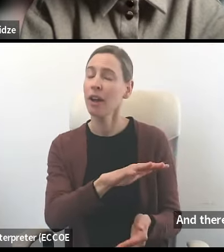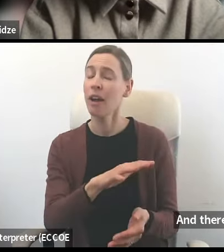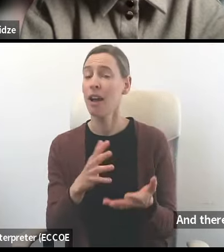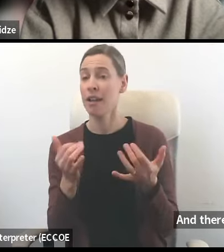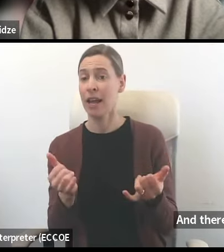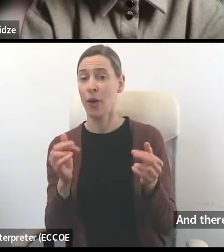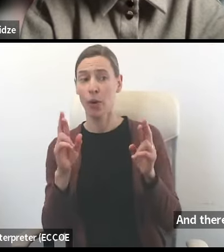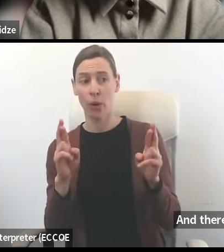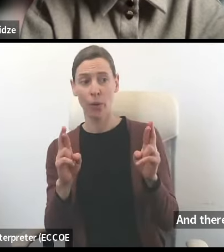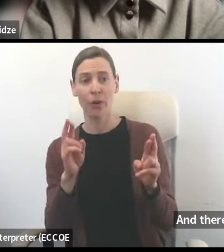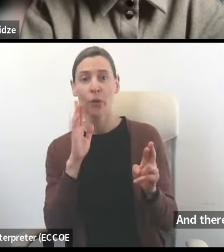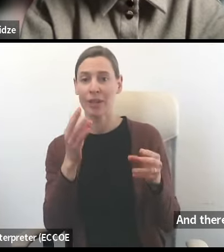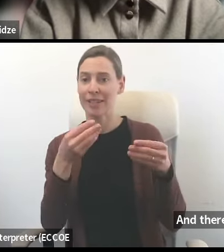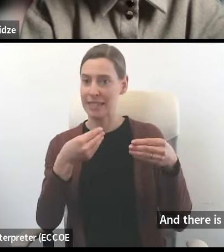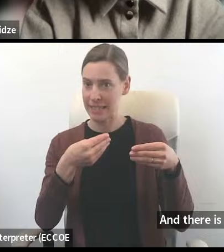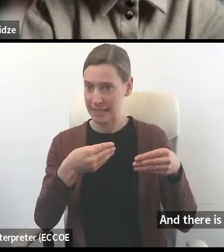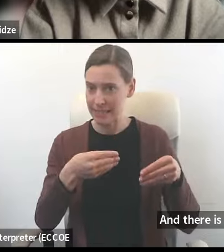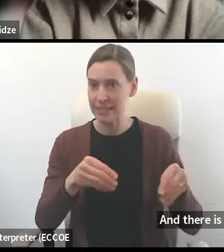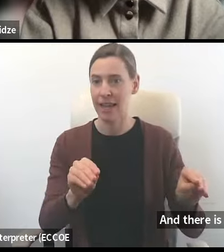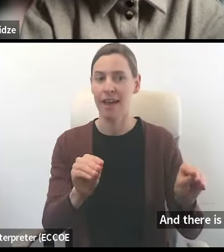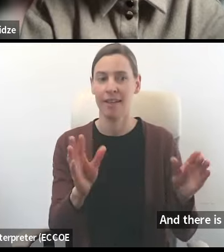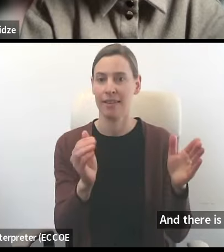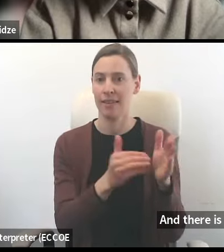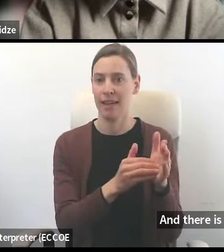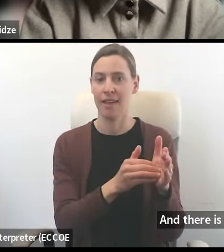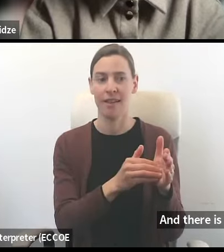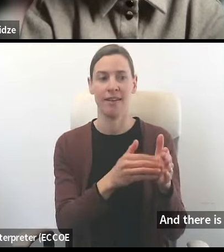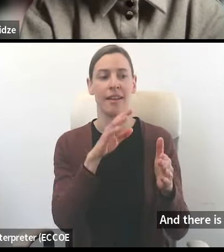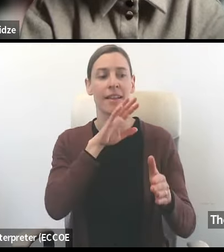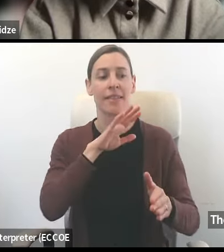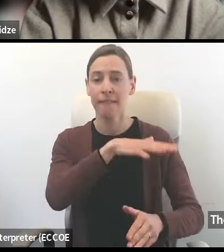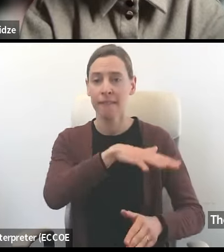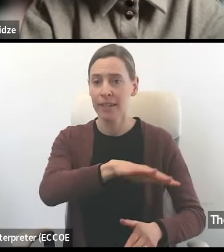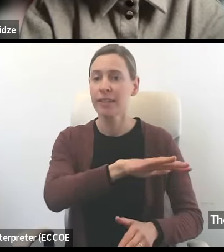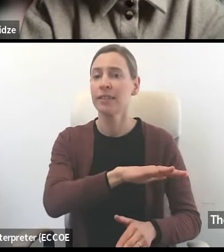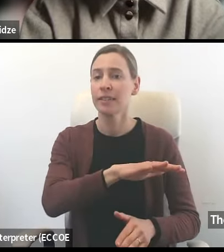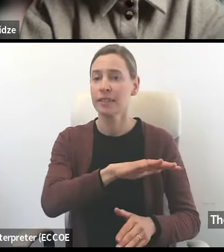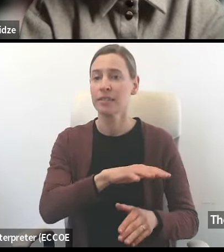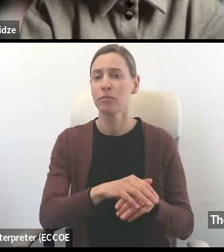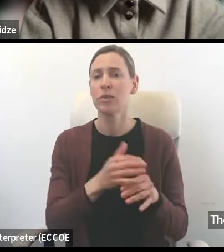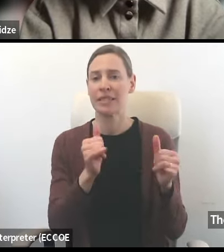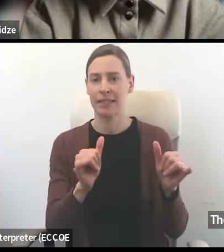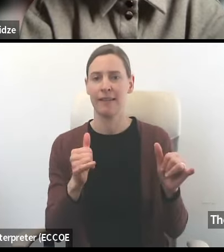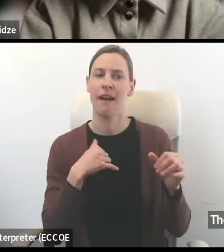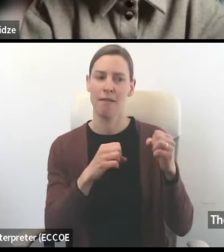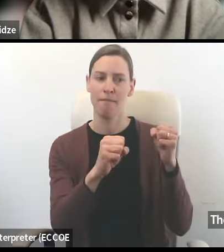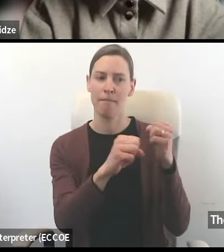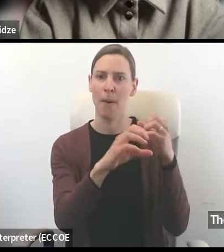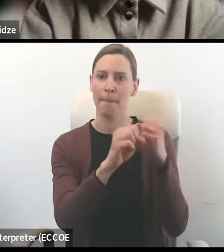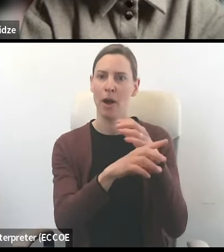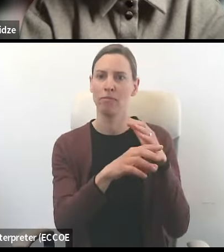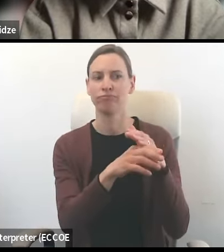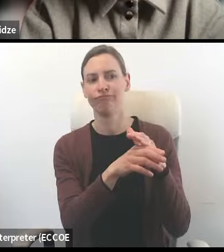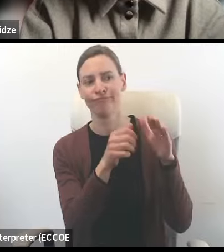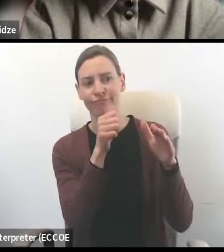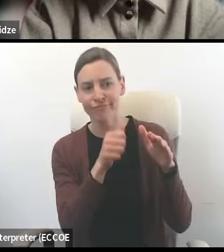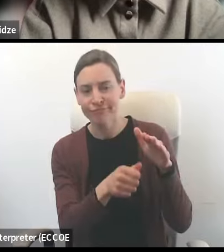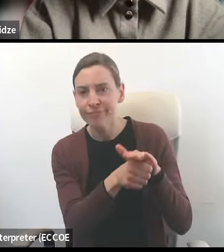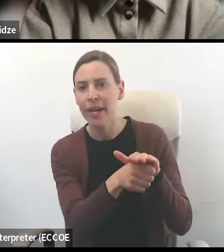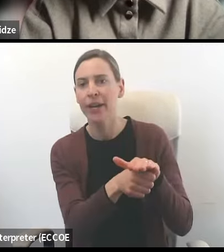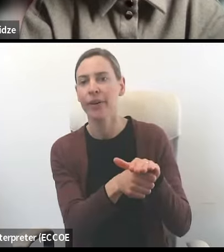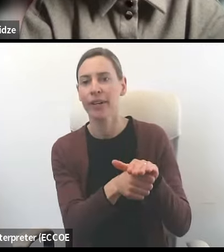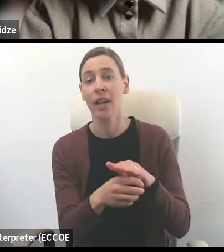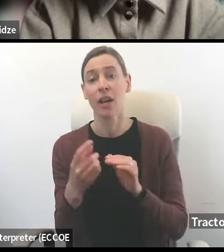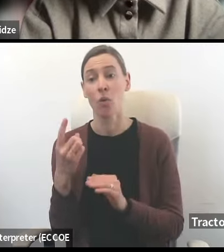it's still mined, and one tractor worker ran into a